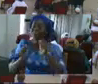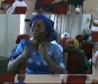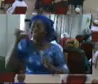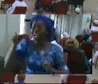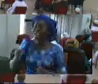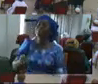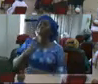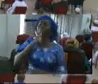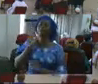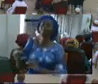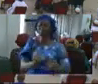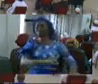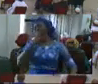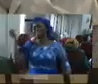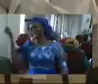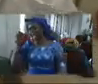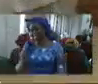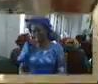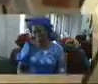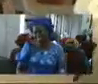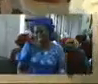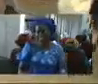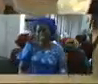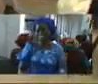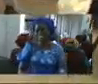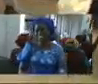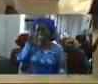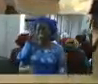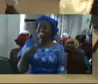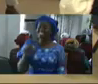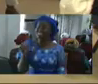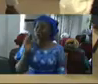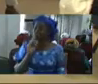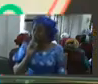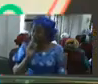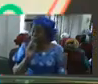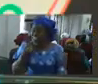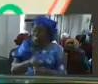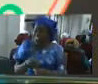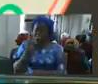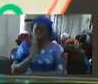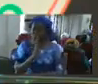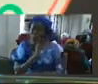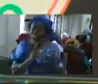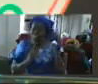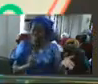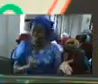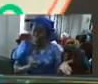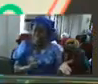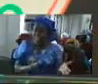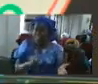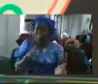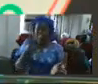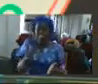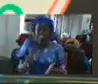I know now, I've tasted both of them. The food in the restaurant, they will calculate the amount